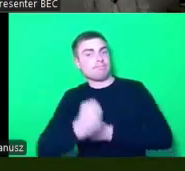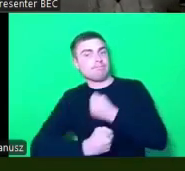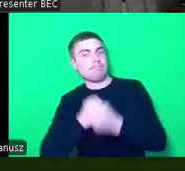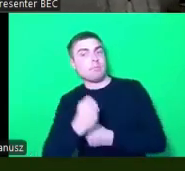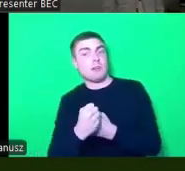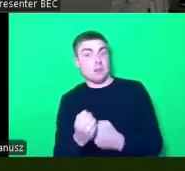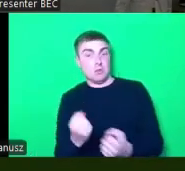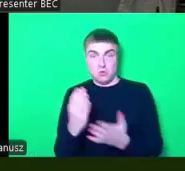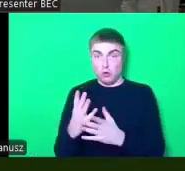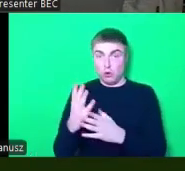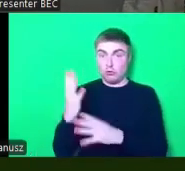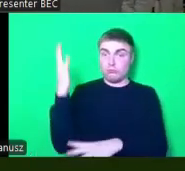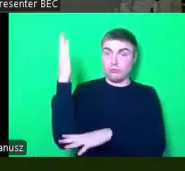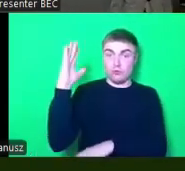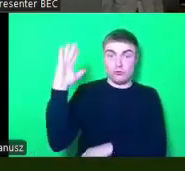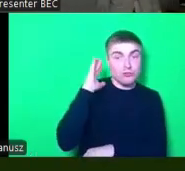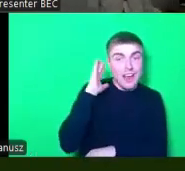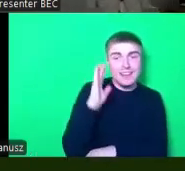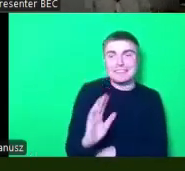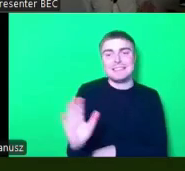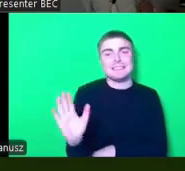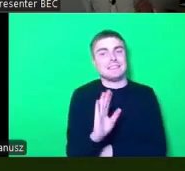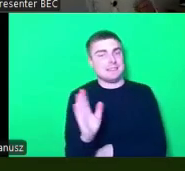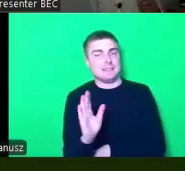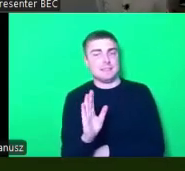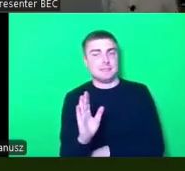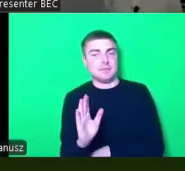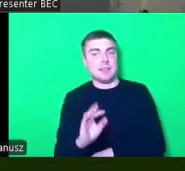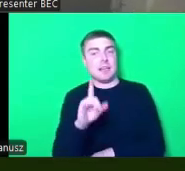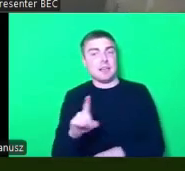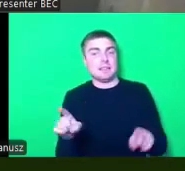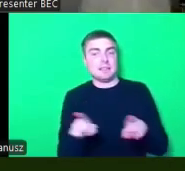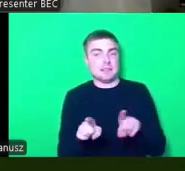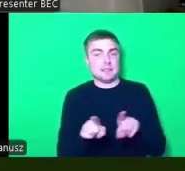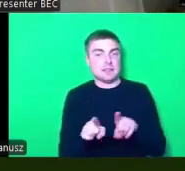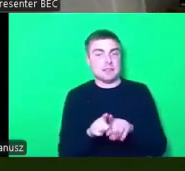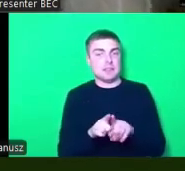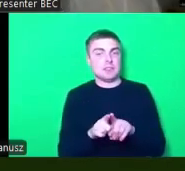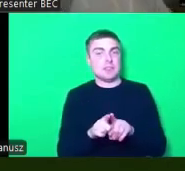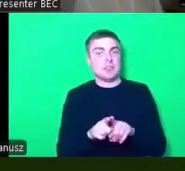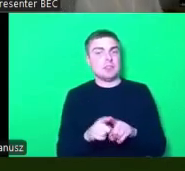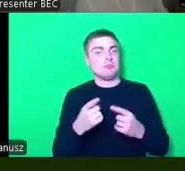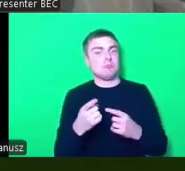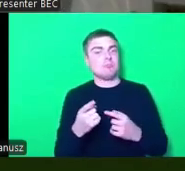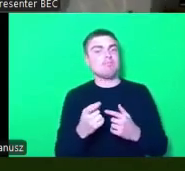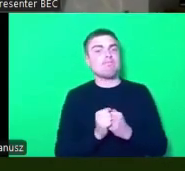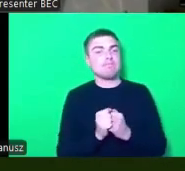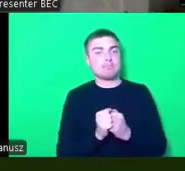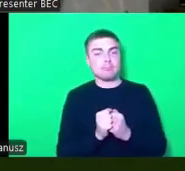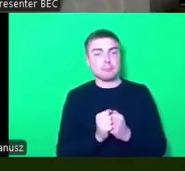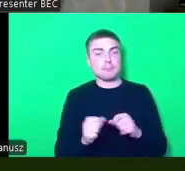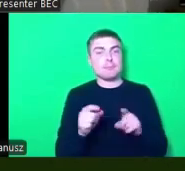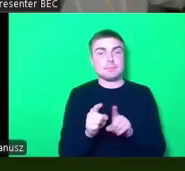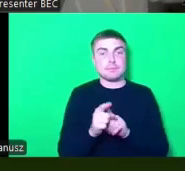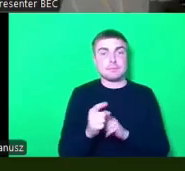the evapotranspirative cooling. But what was quite a surprise that is that also the tree height